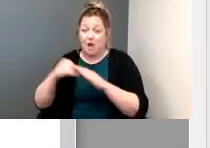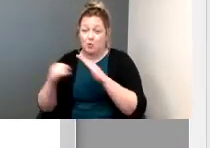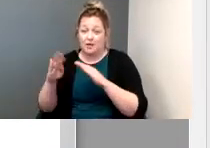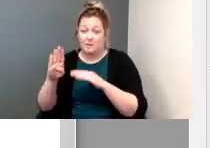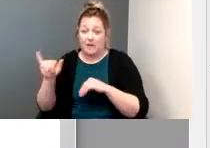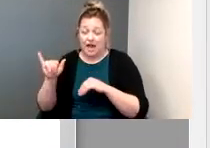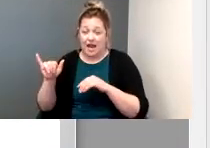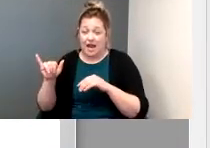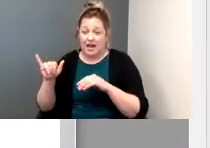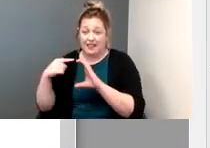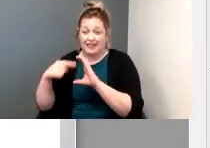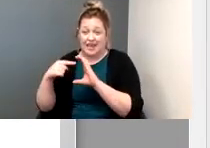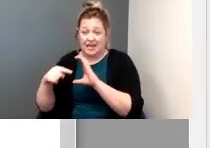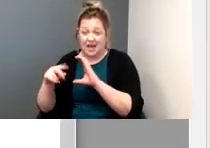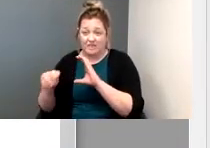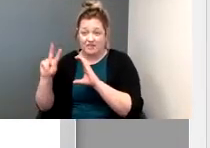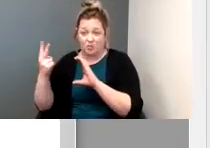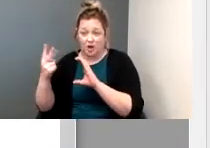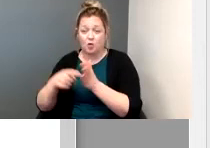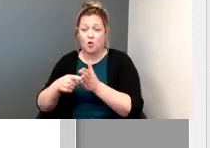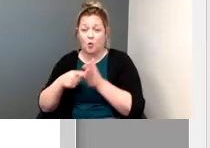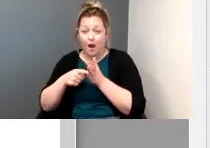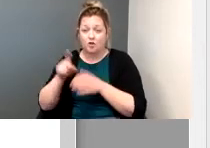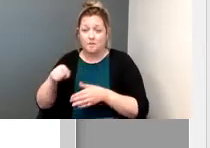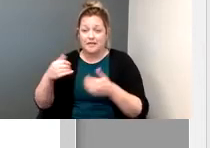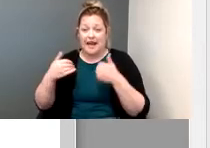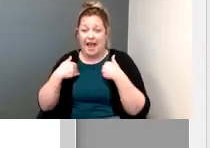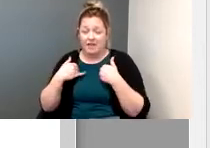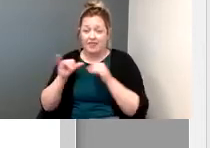the requirement that we have to have the same equation on both sides.